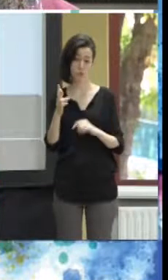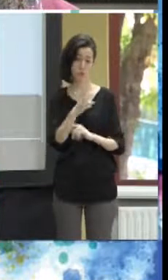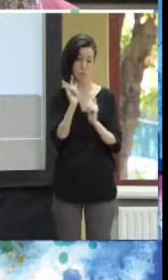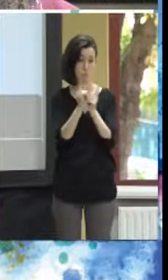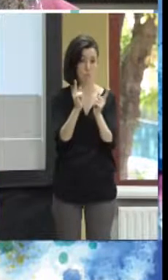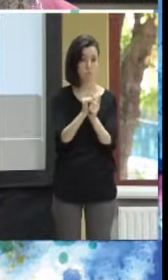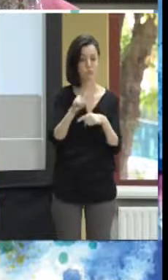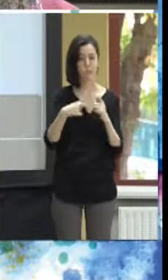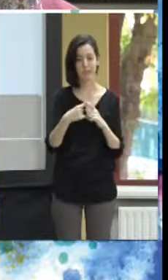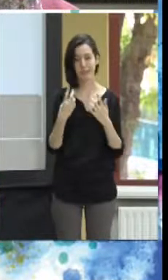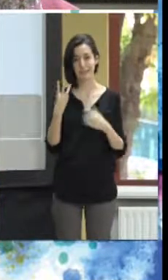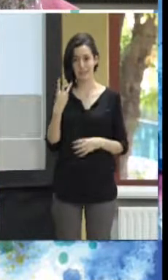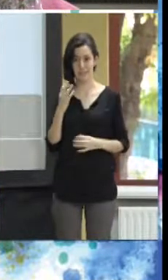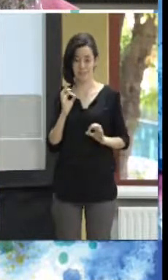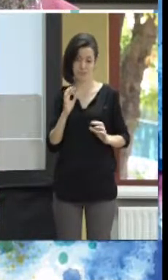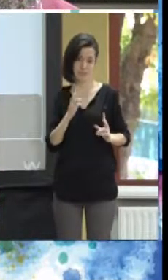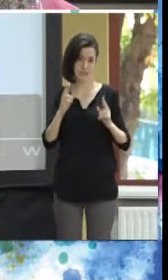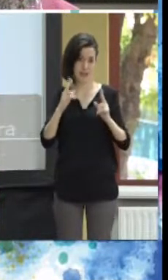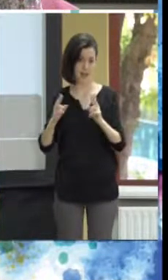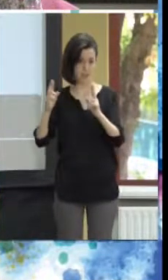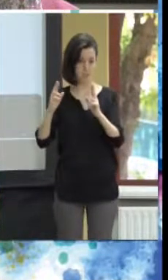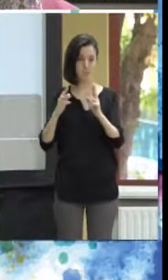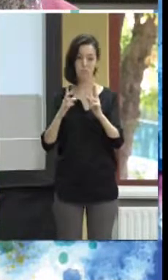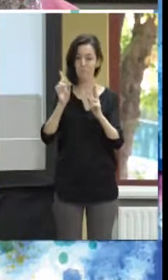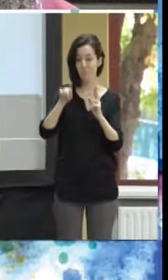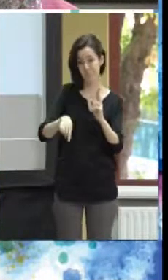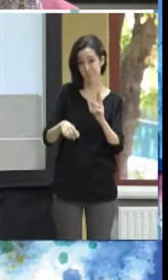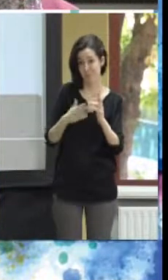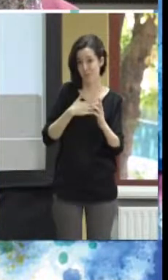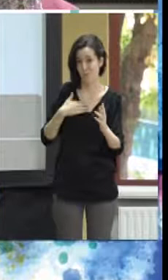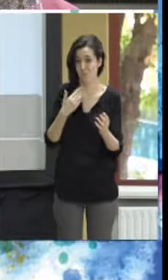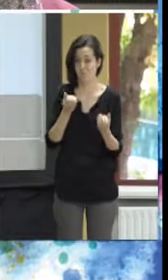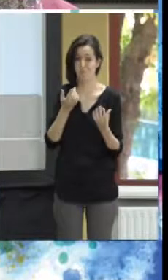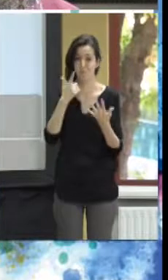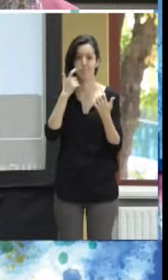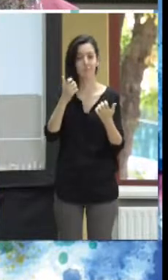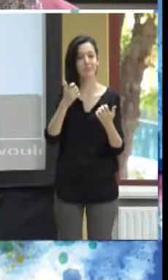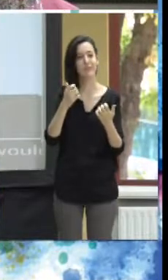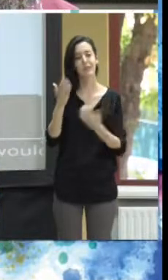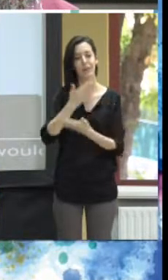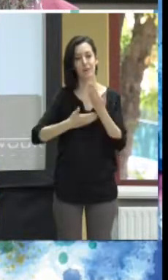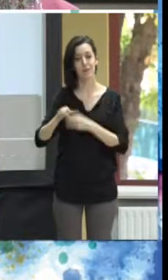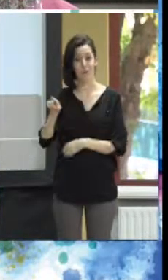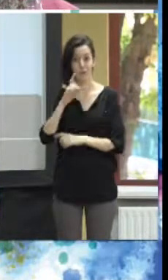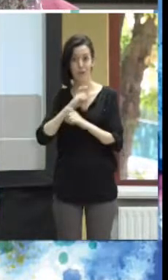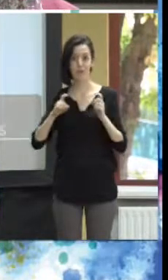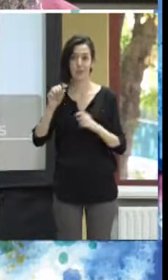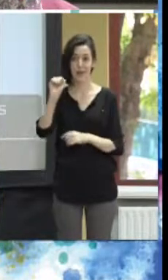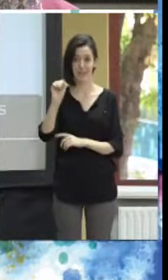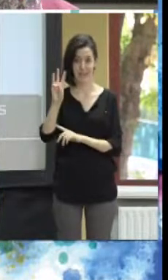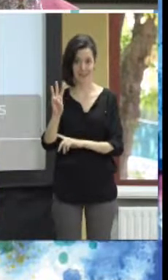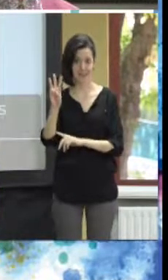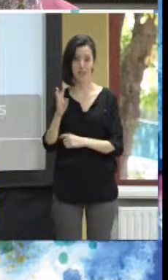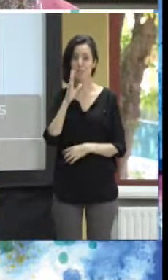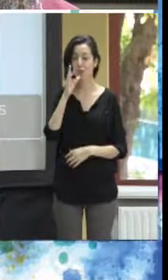films and 3 series. I'd like to highlight here the collaboration we had with Antena 3 and their foundation, because